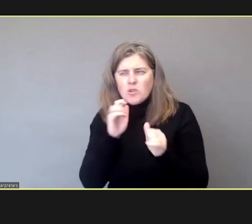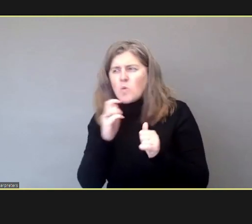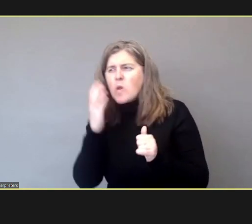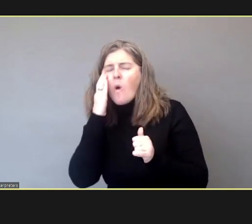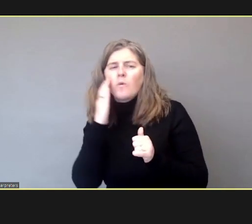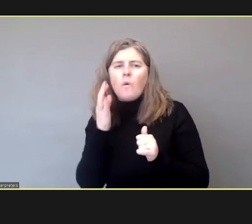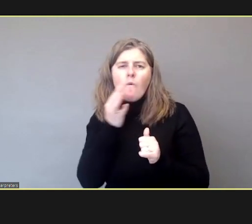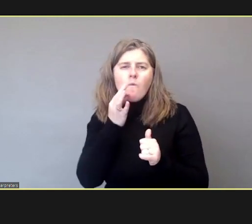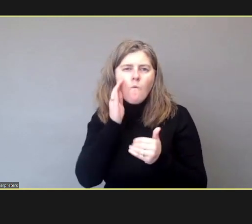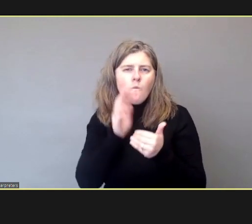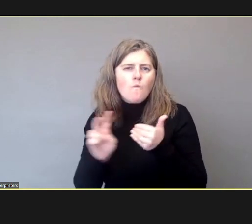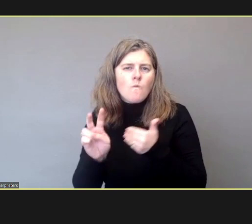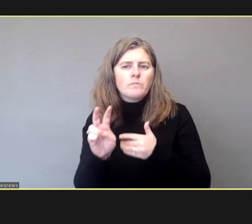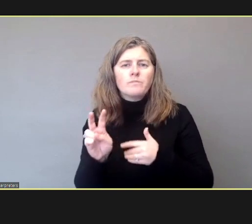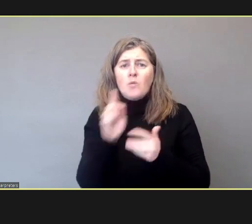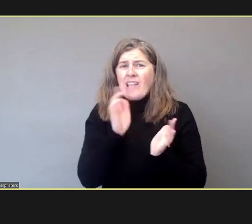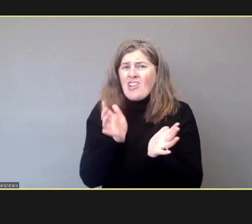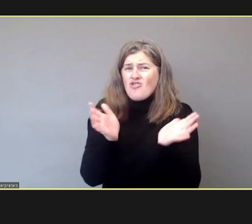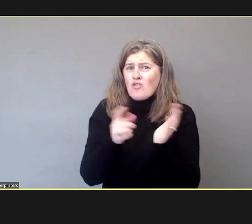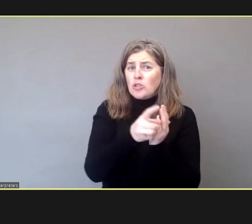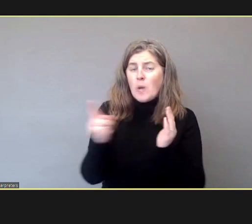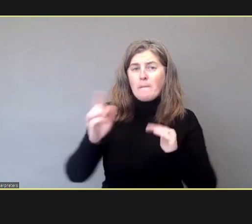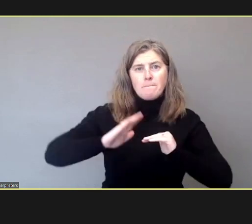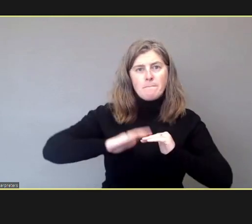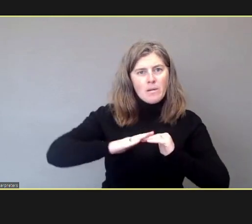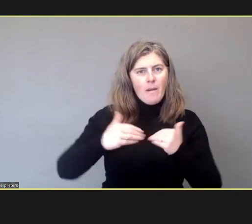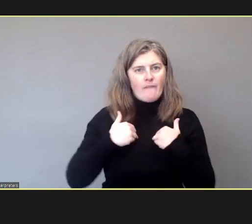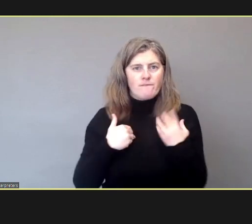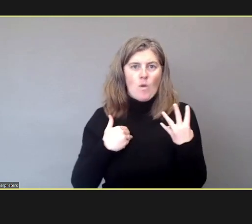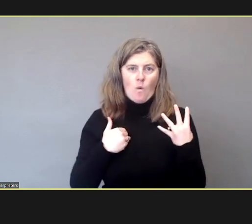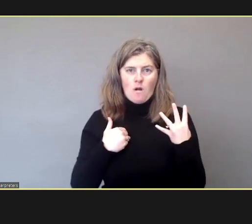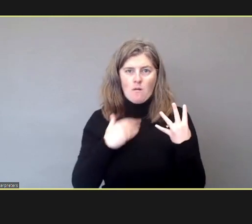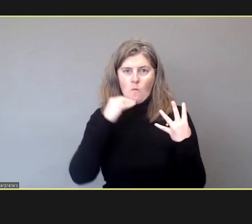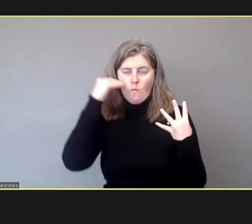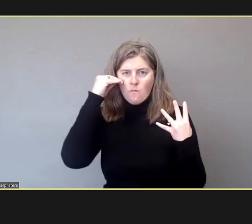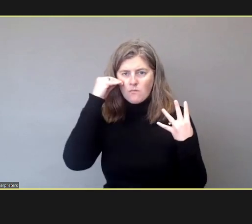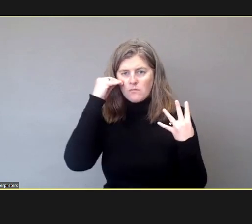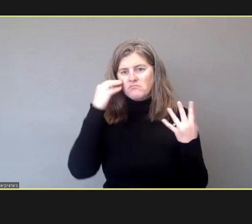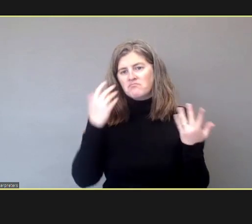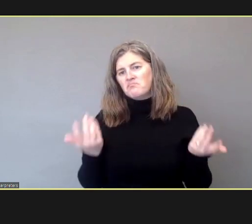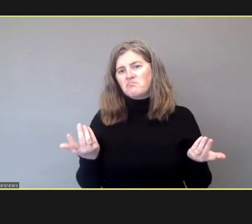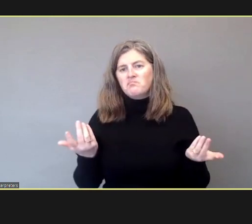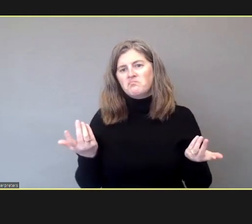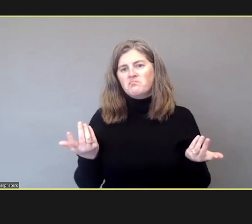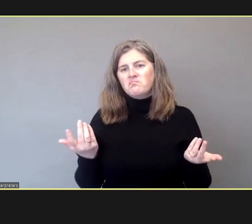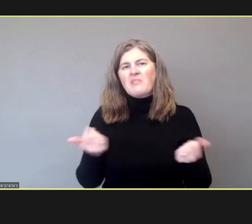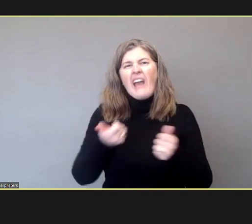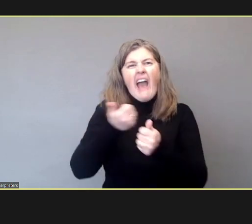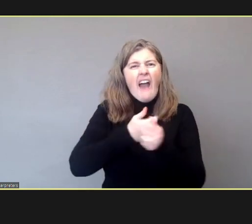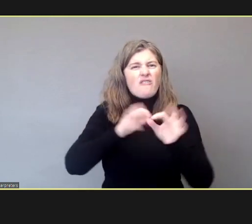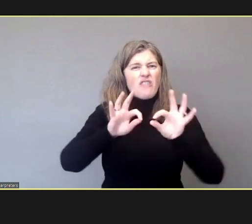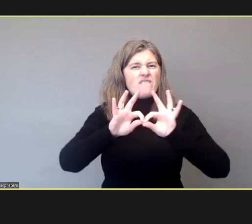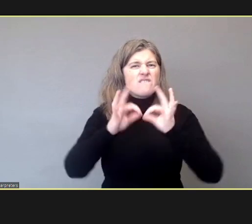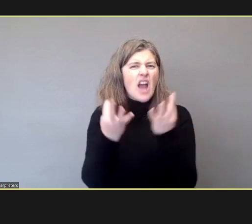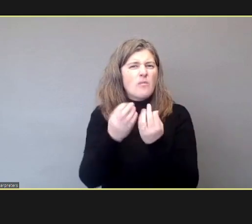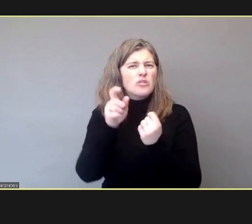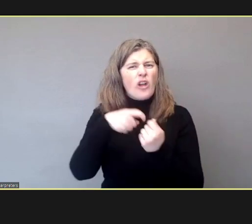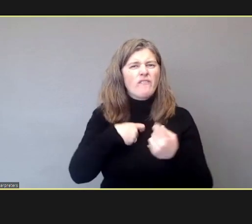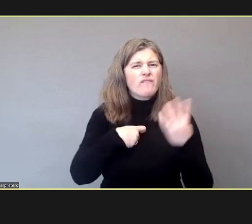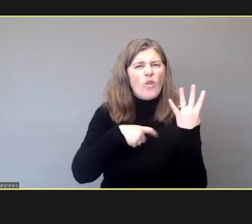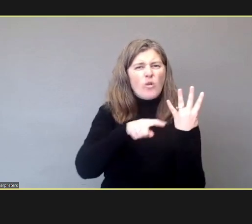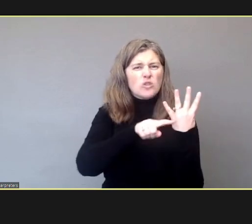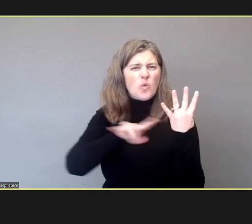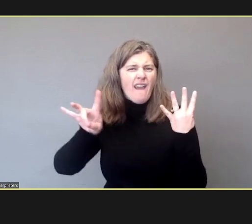think I would just encourage people a minimum of 4. Why don't we say every family should have 4 to 8 tests